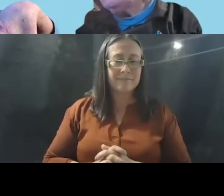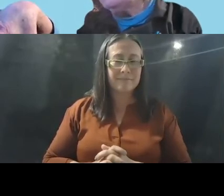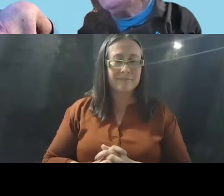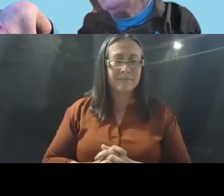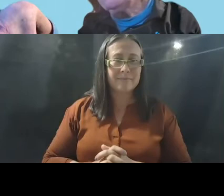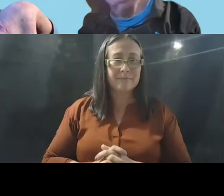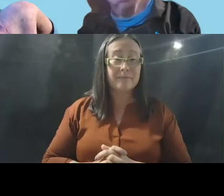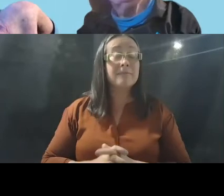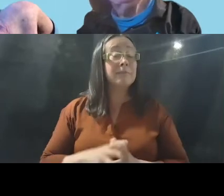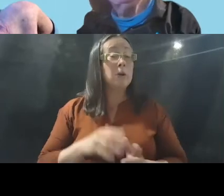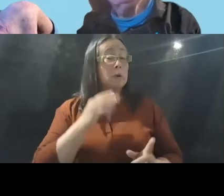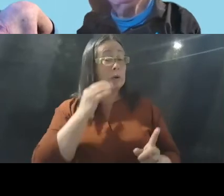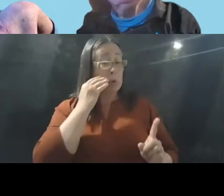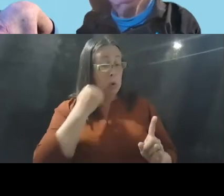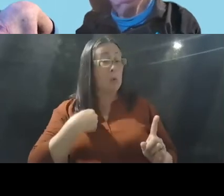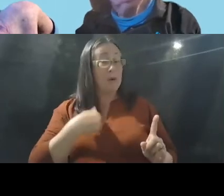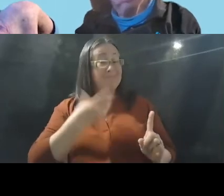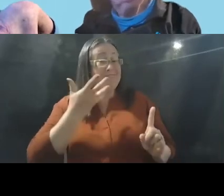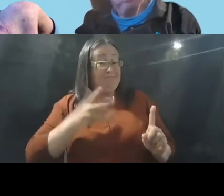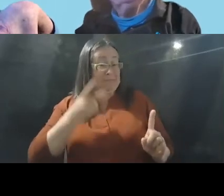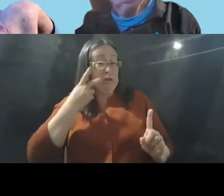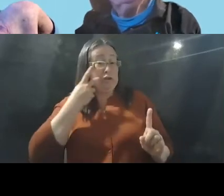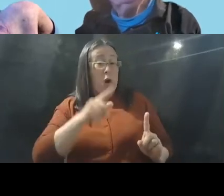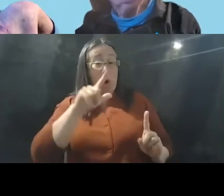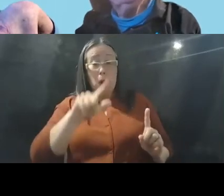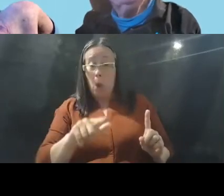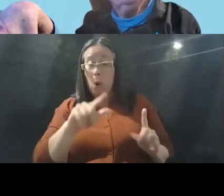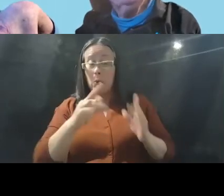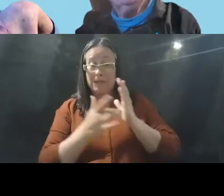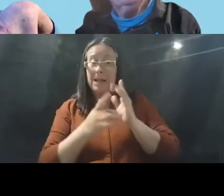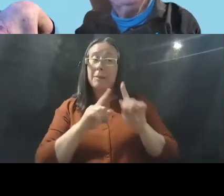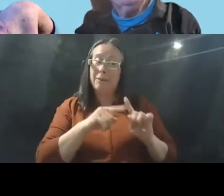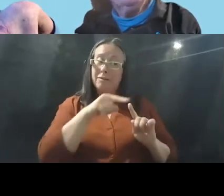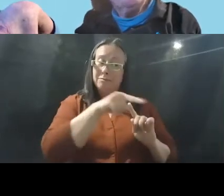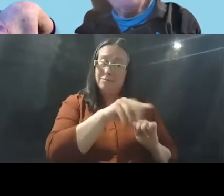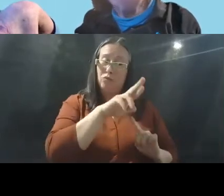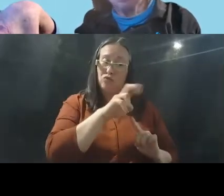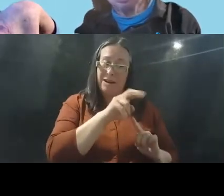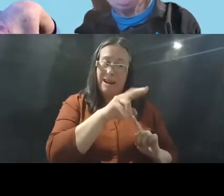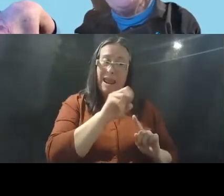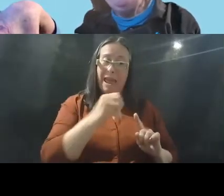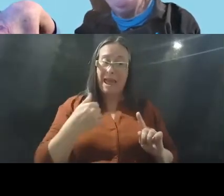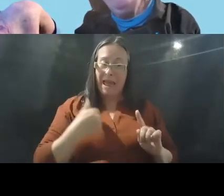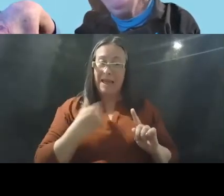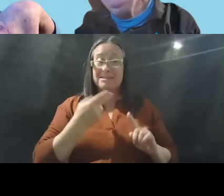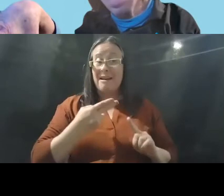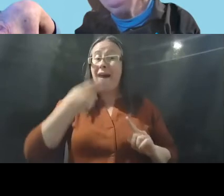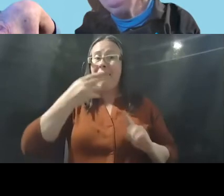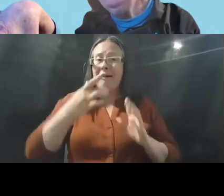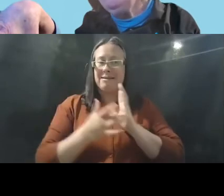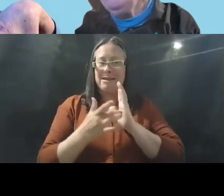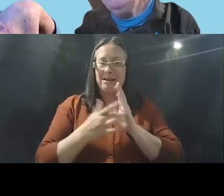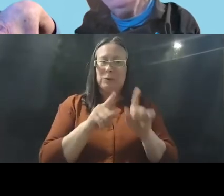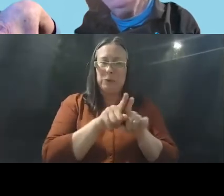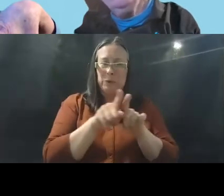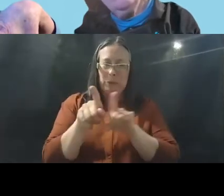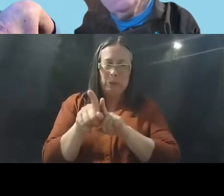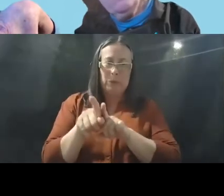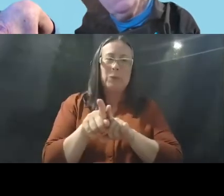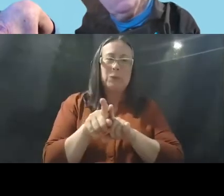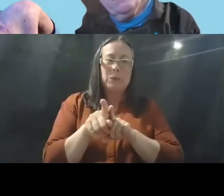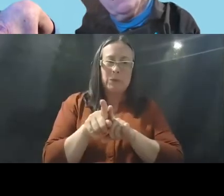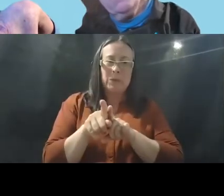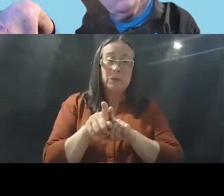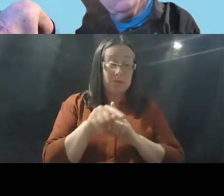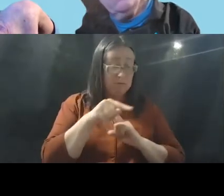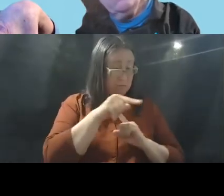By the way, we saw low-tech devices. Renee does have some higher tech. Oh, yeah. So do you